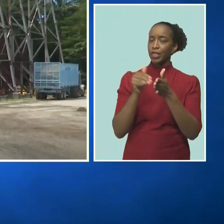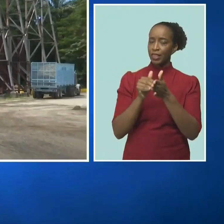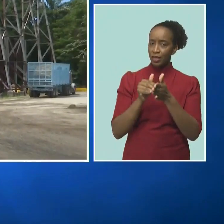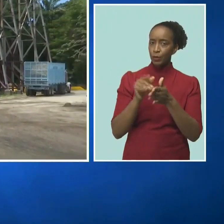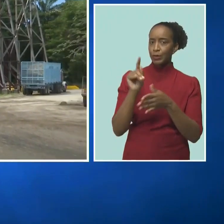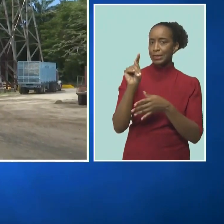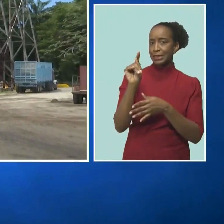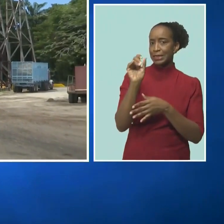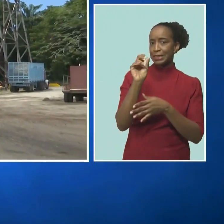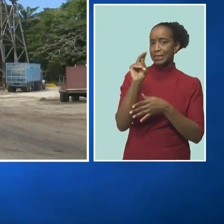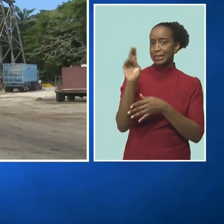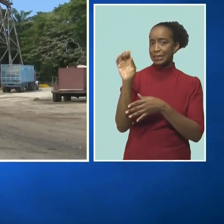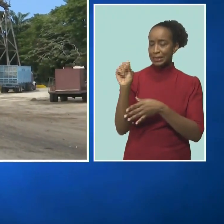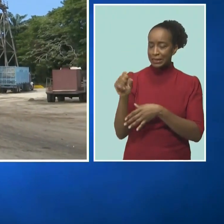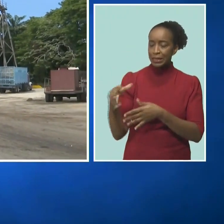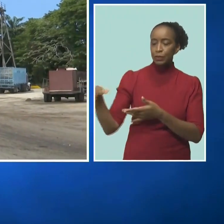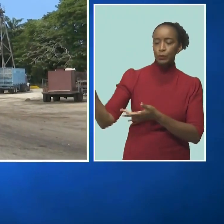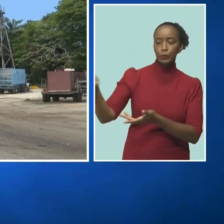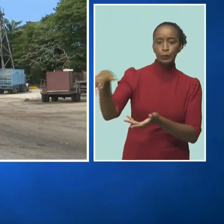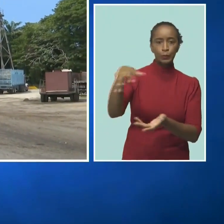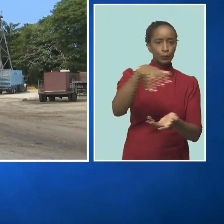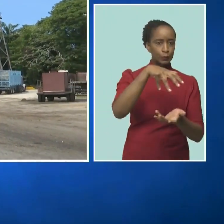Burke, CBC News.